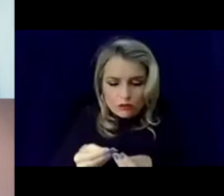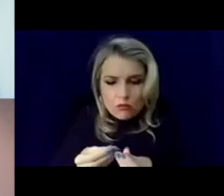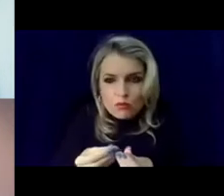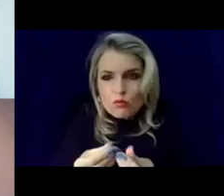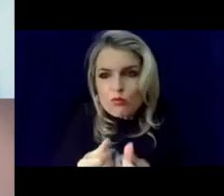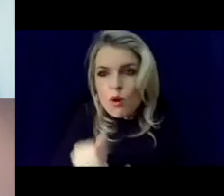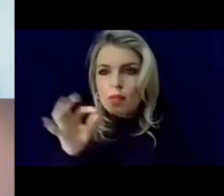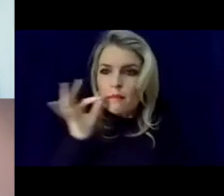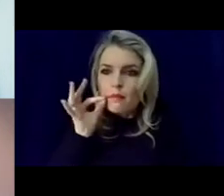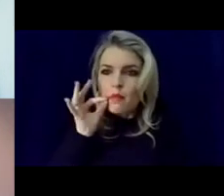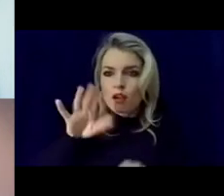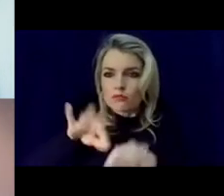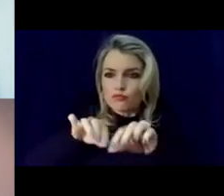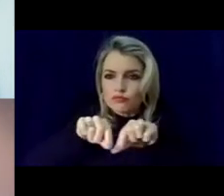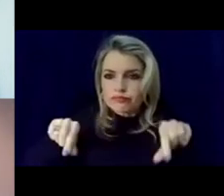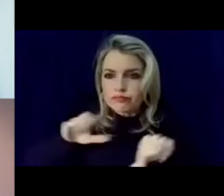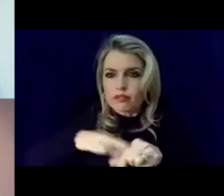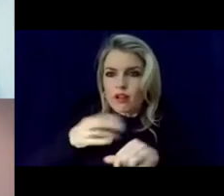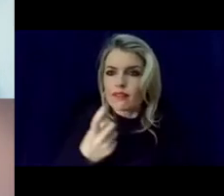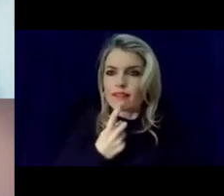glass.